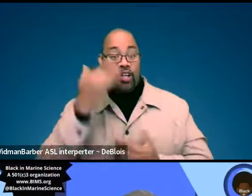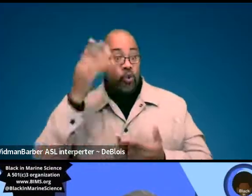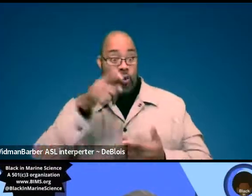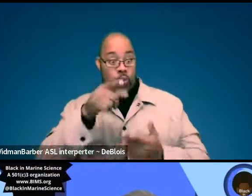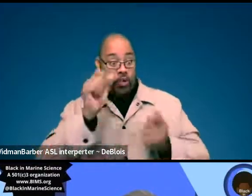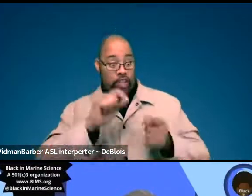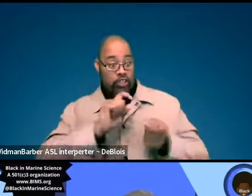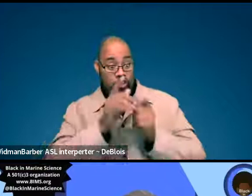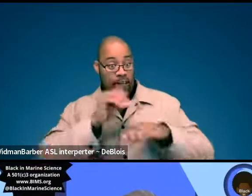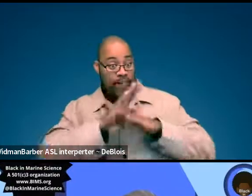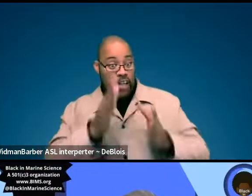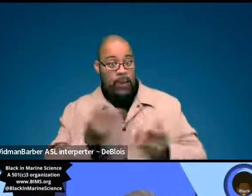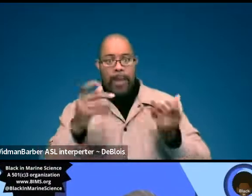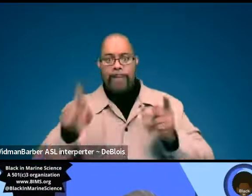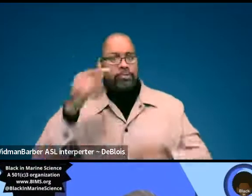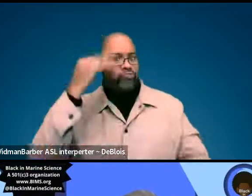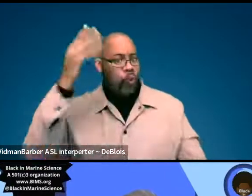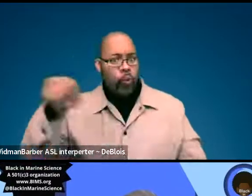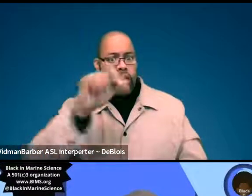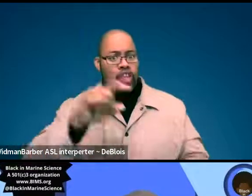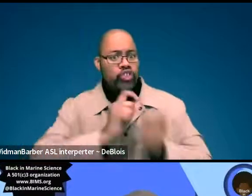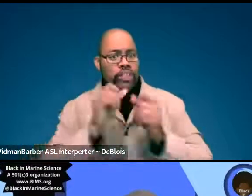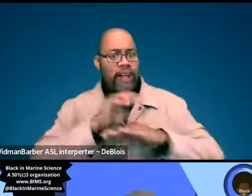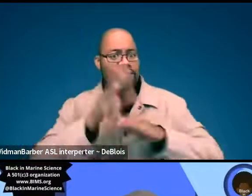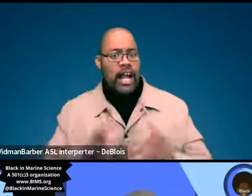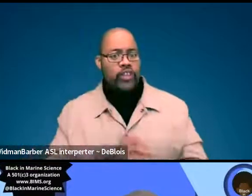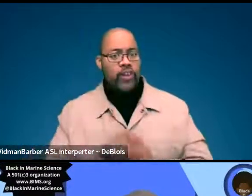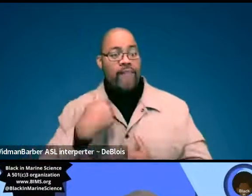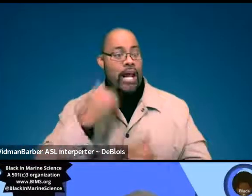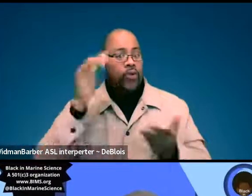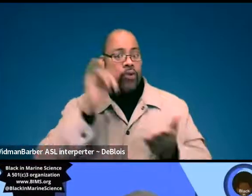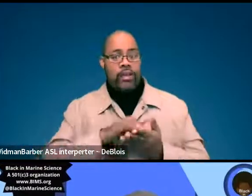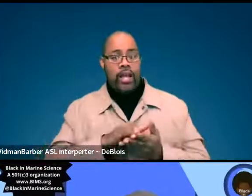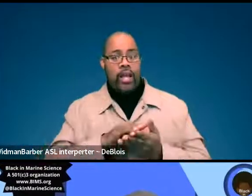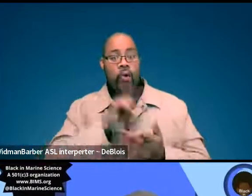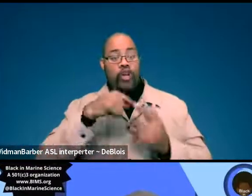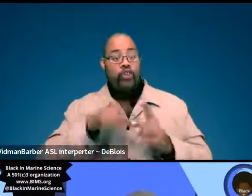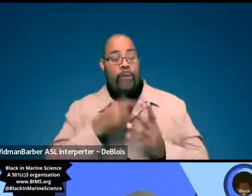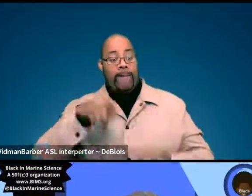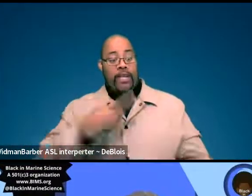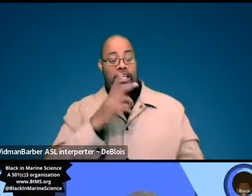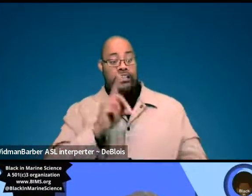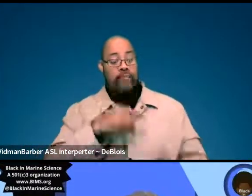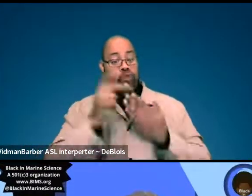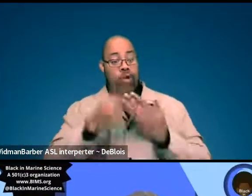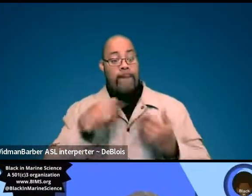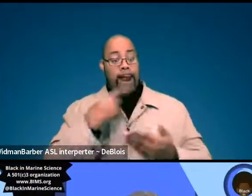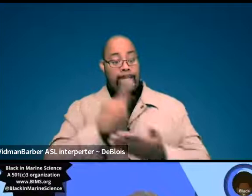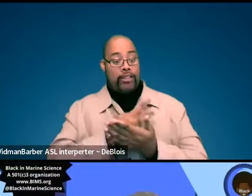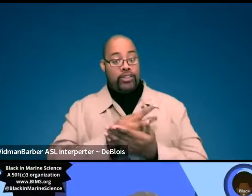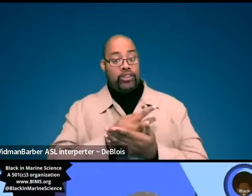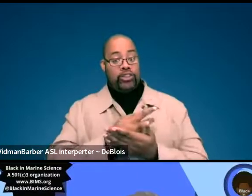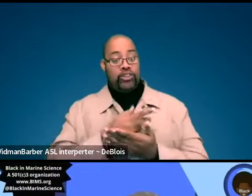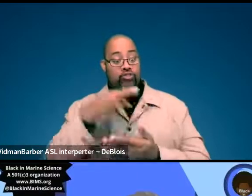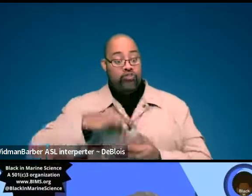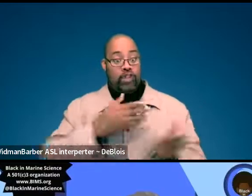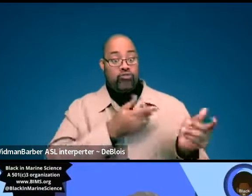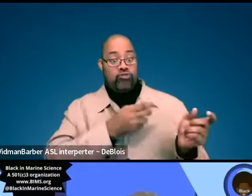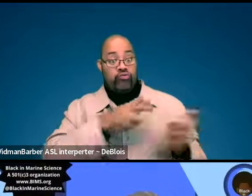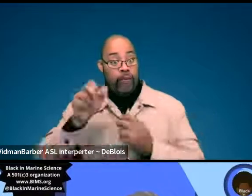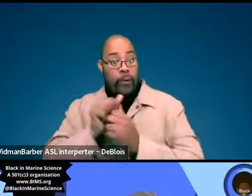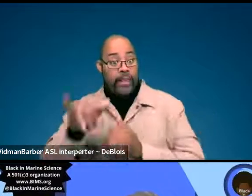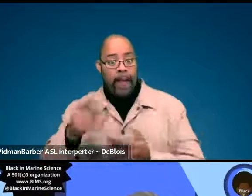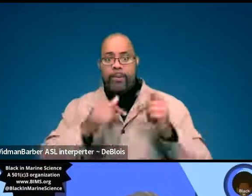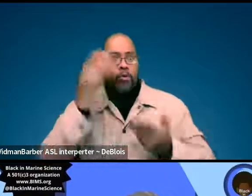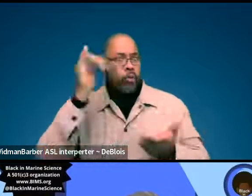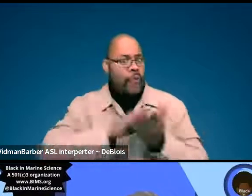could change your advisor, a lot of people didn't know they could change their advisor. If I didn't know that when I started my PhD program, my master's degree credits transferred with it, a lot of people